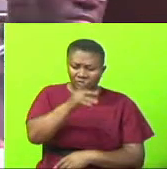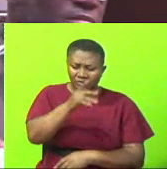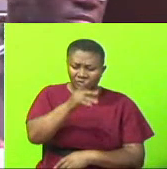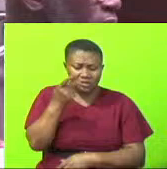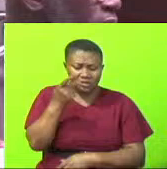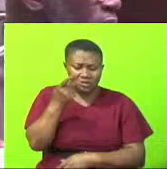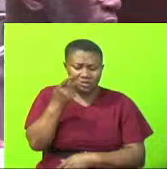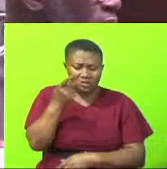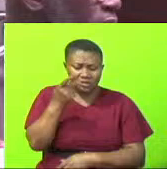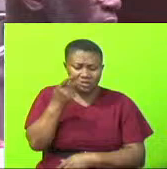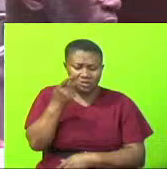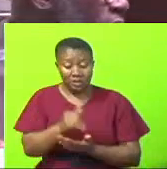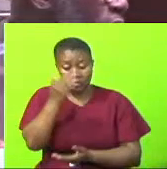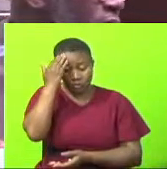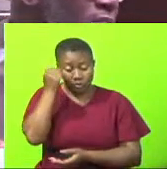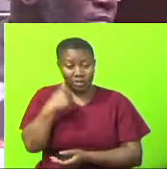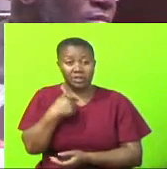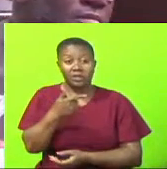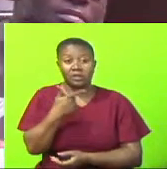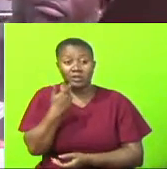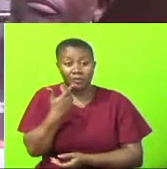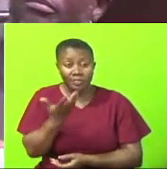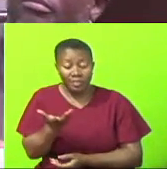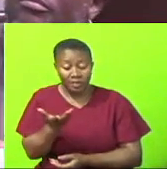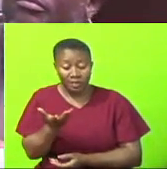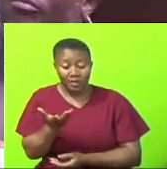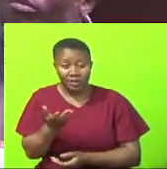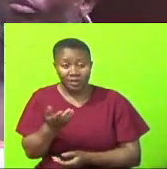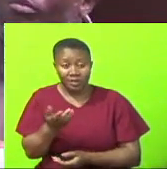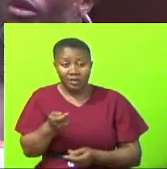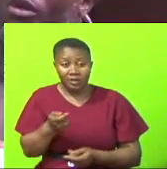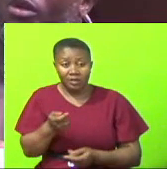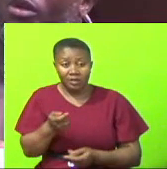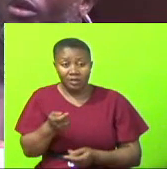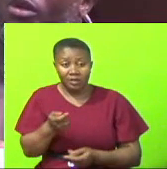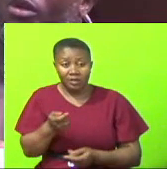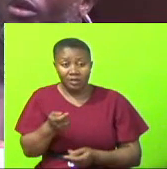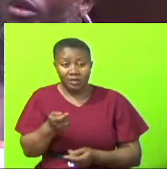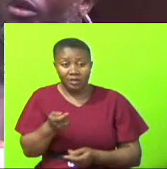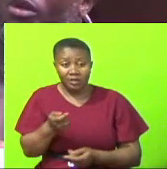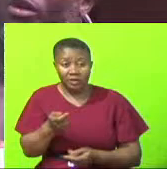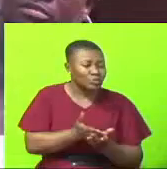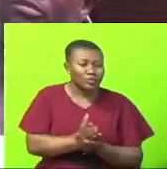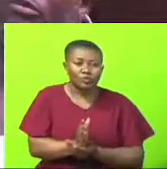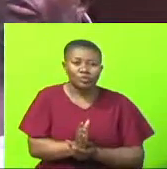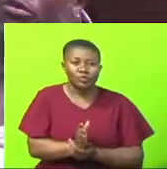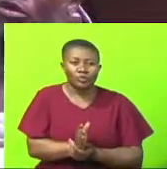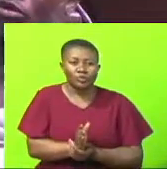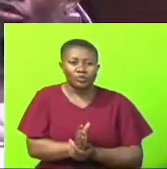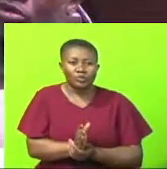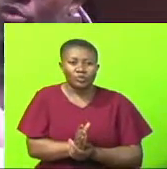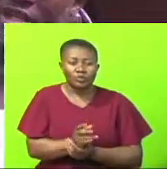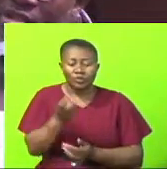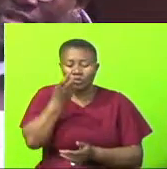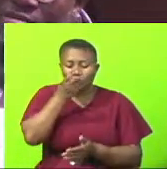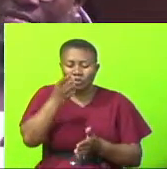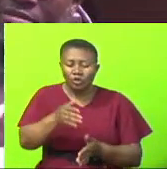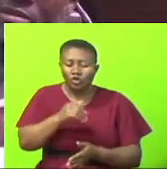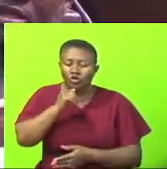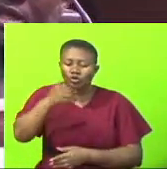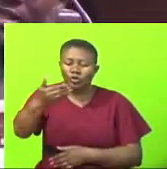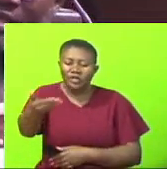that I would say the ruling was a shows, and Mr. Speaker must not be invited to go by